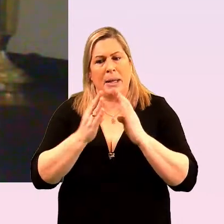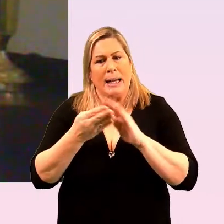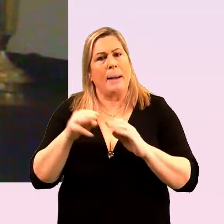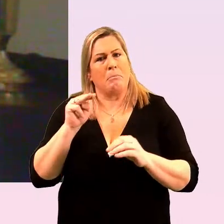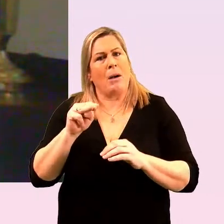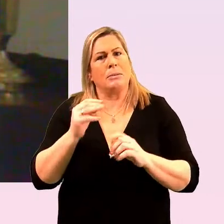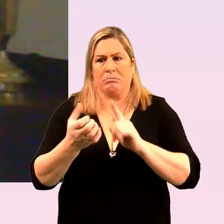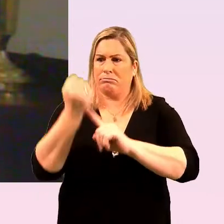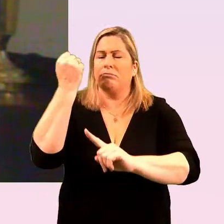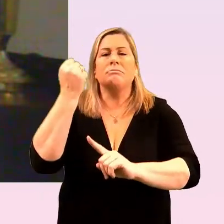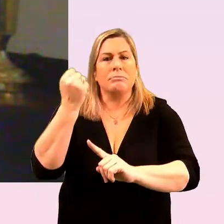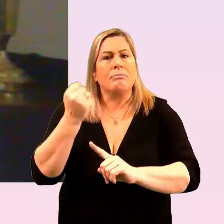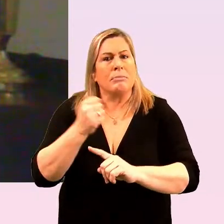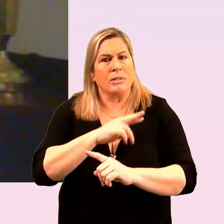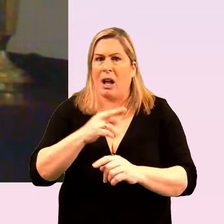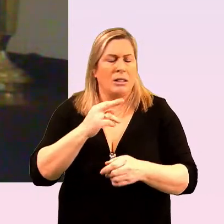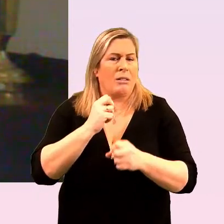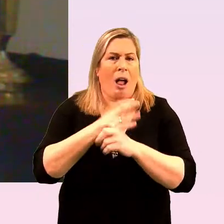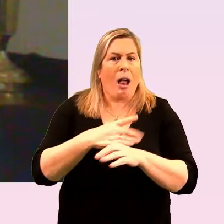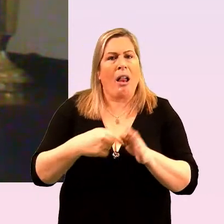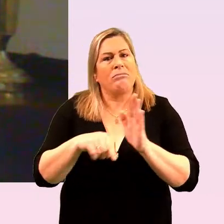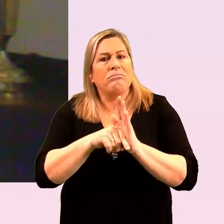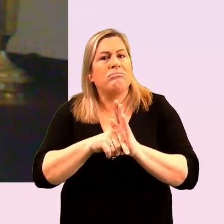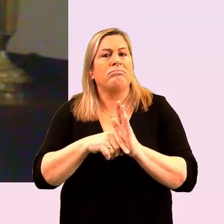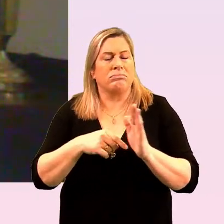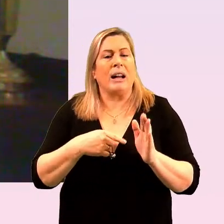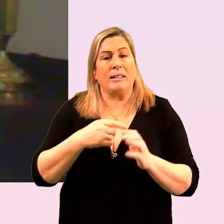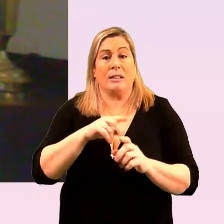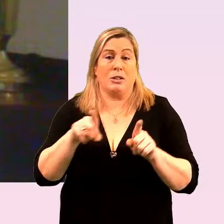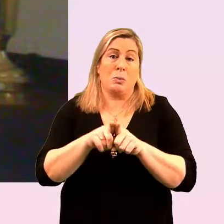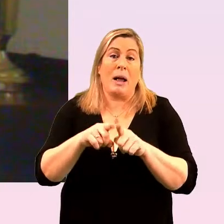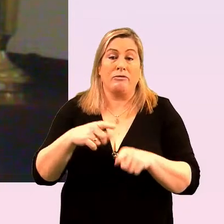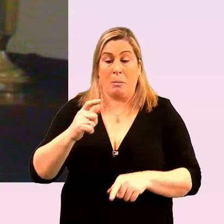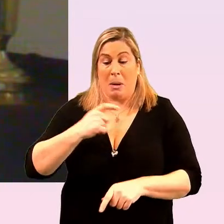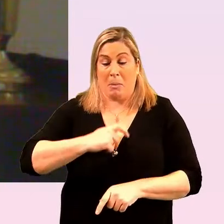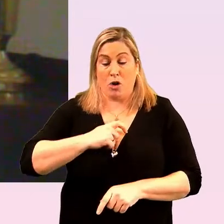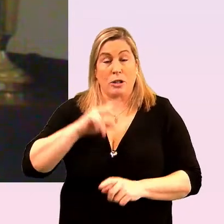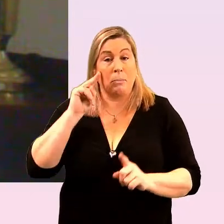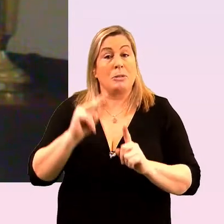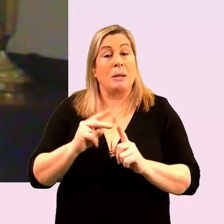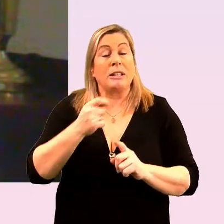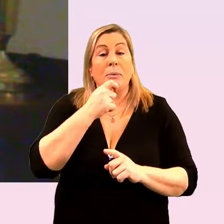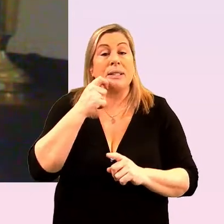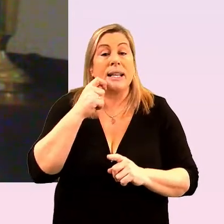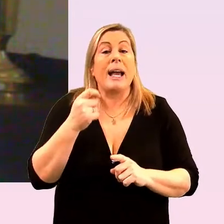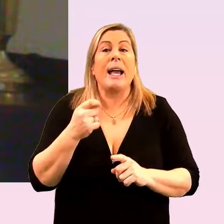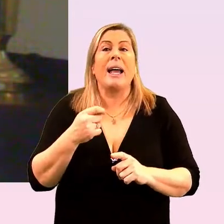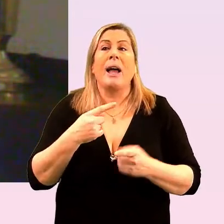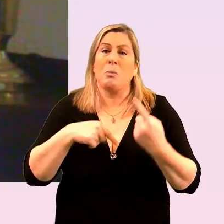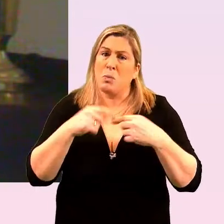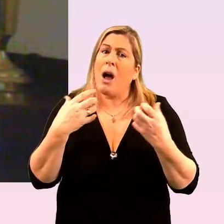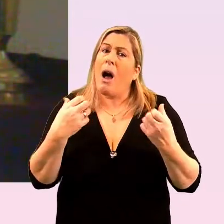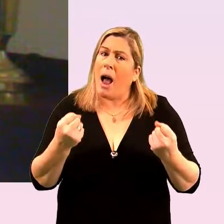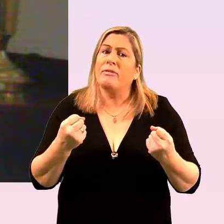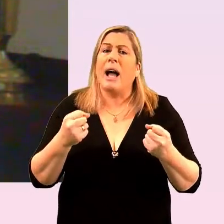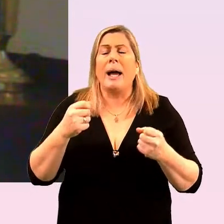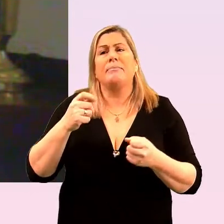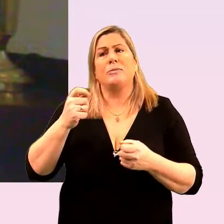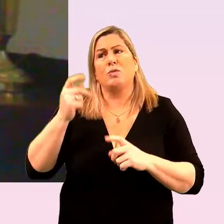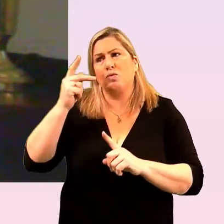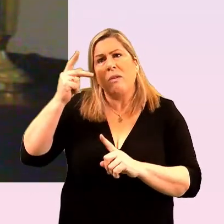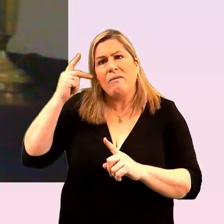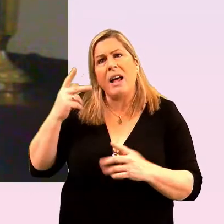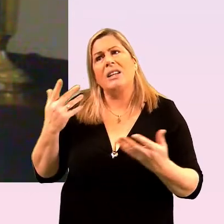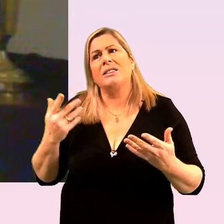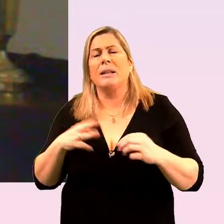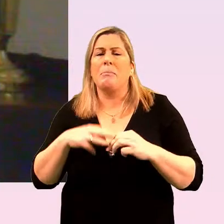possible during the period. And the other thing I would say from a personal perspective is, we do all have time to reflect, and we do all have more